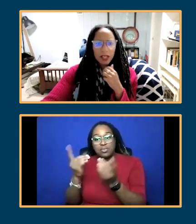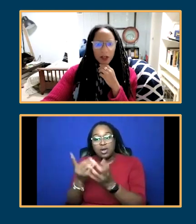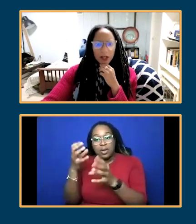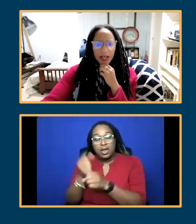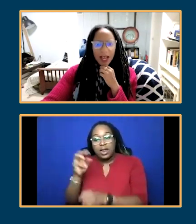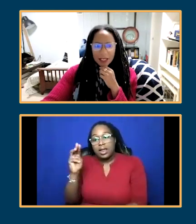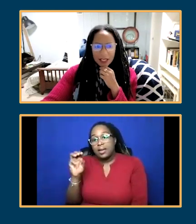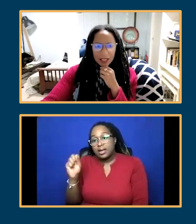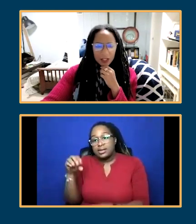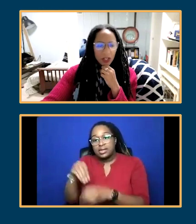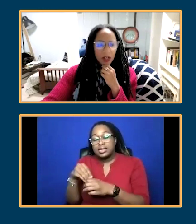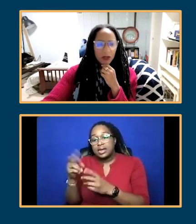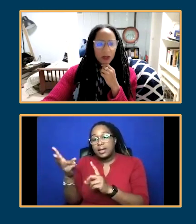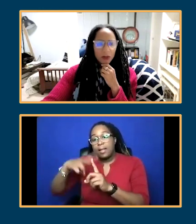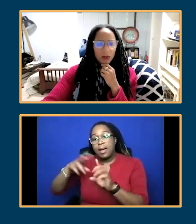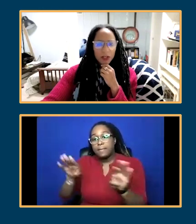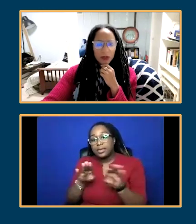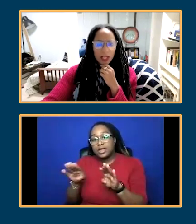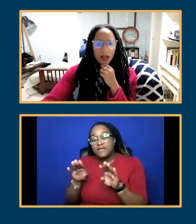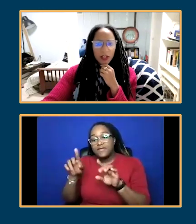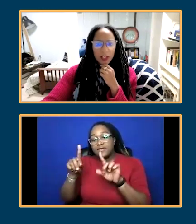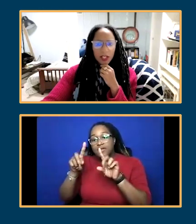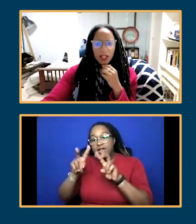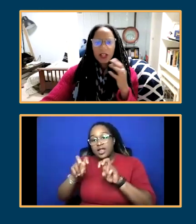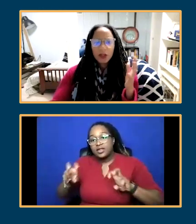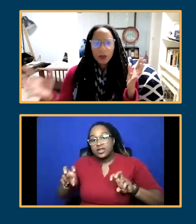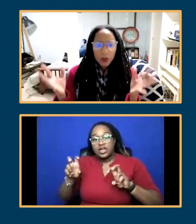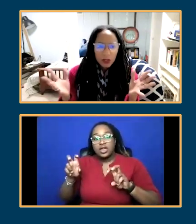in Applied Behavior Analysis at the Chicago School of Professional